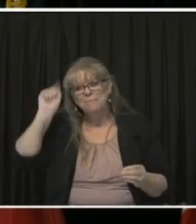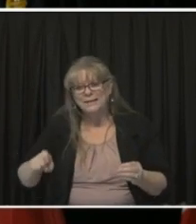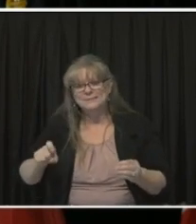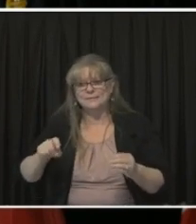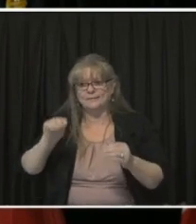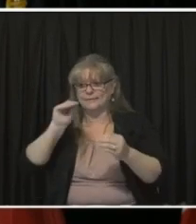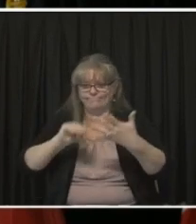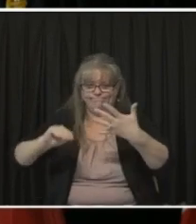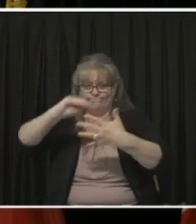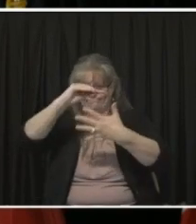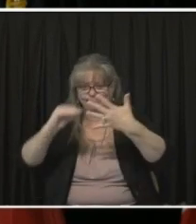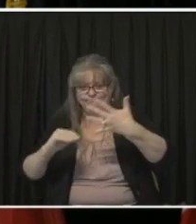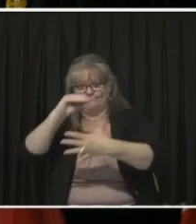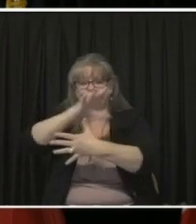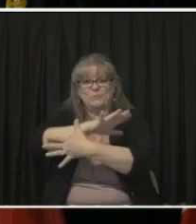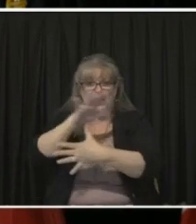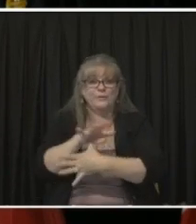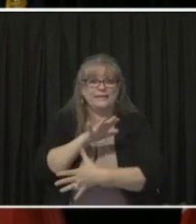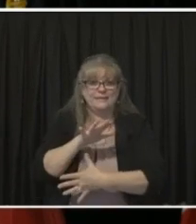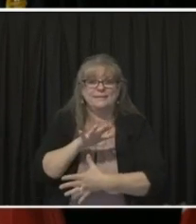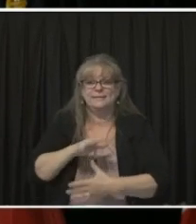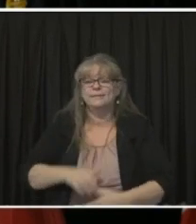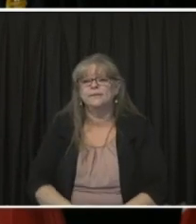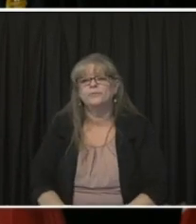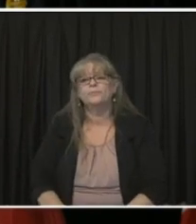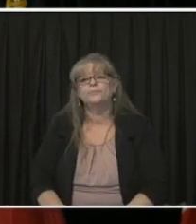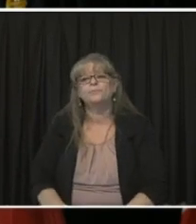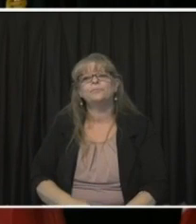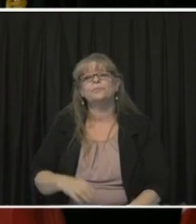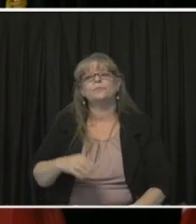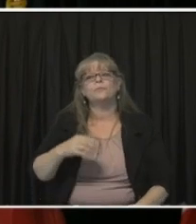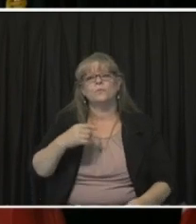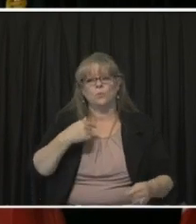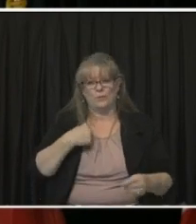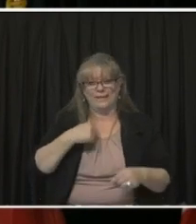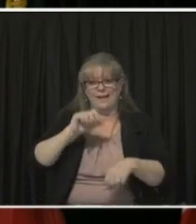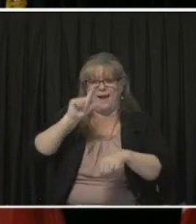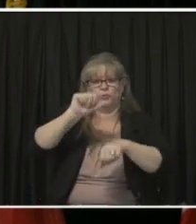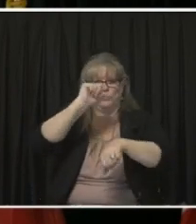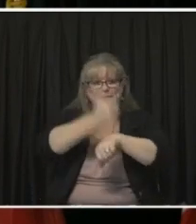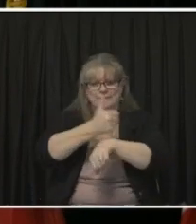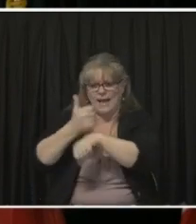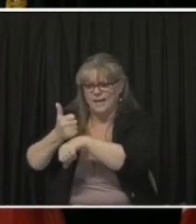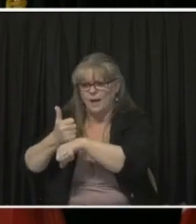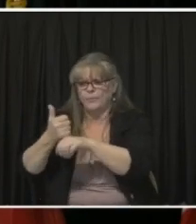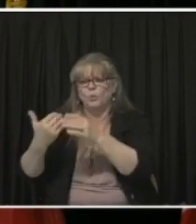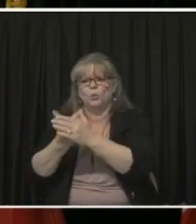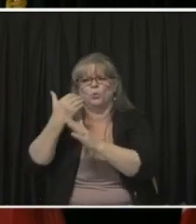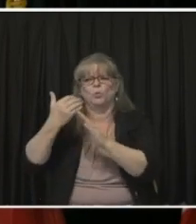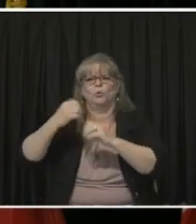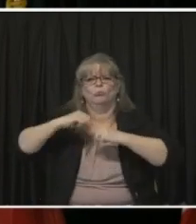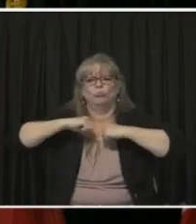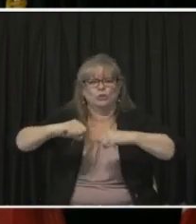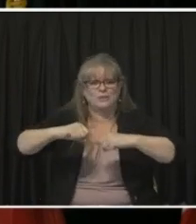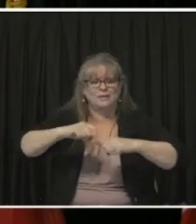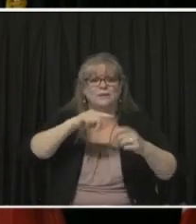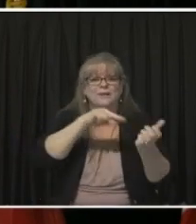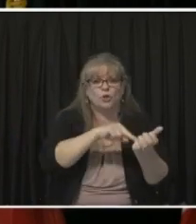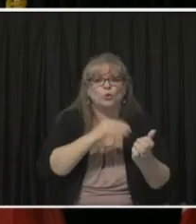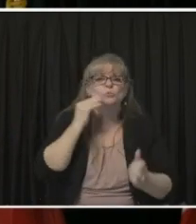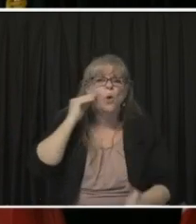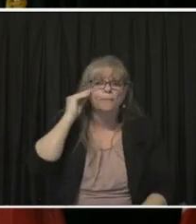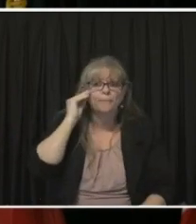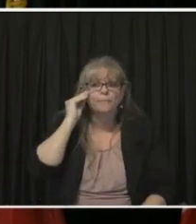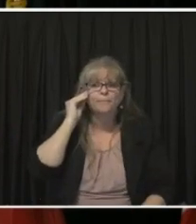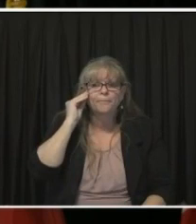very first protections for our senior care facilities. So before there was stay at home or safer at home or any of that, we limited